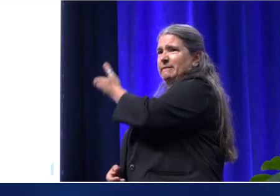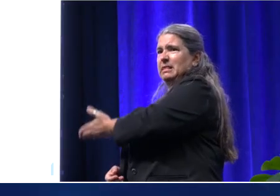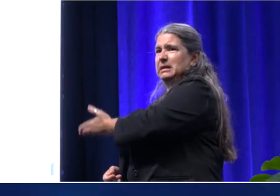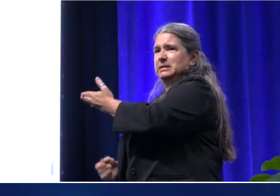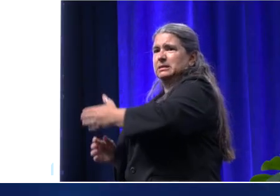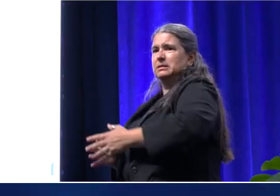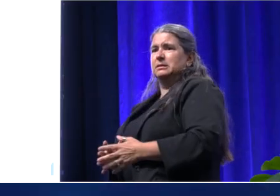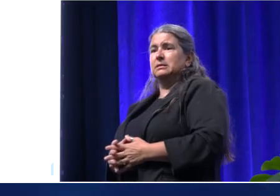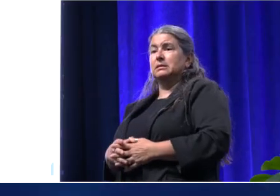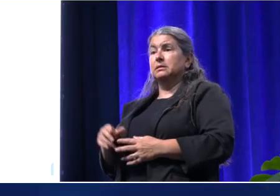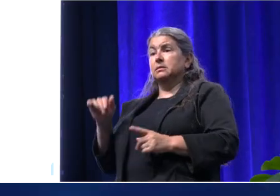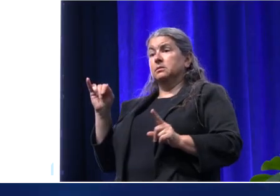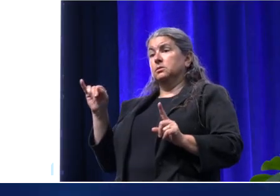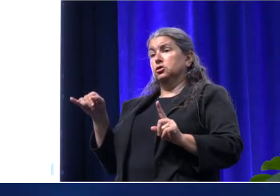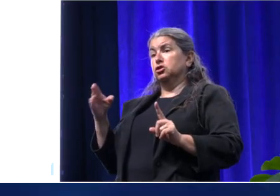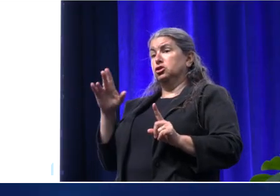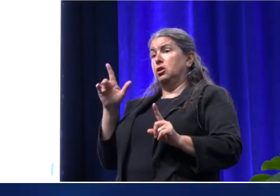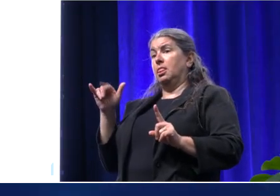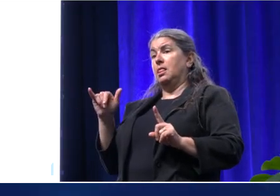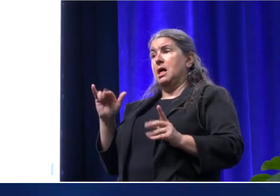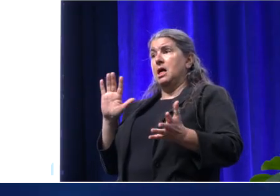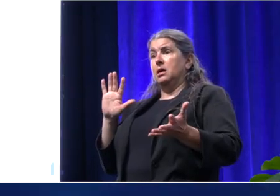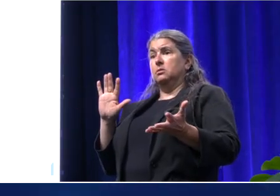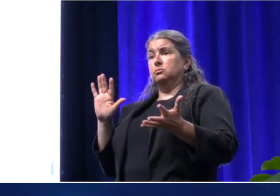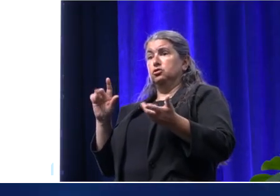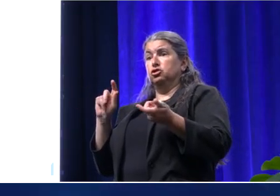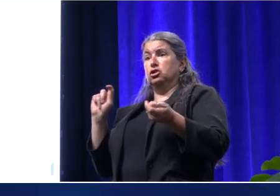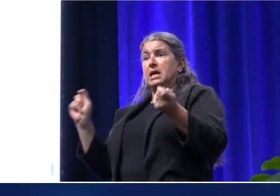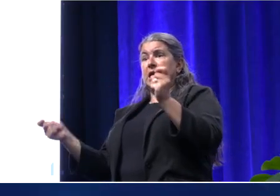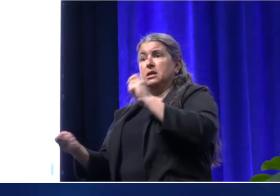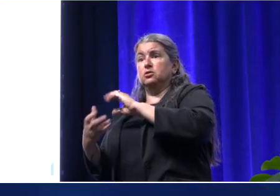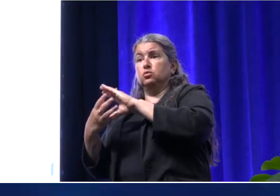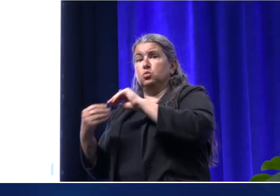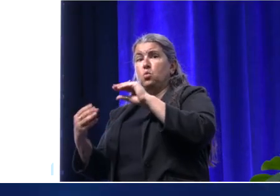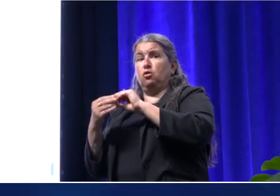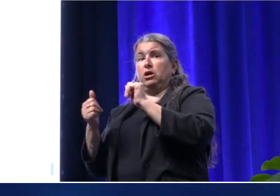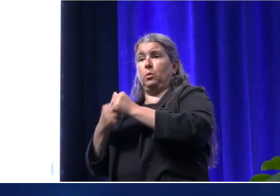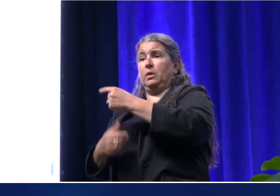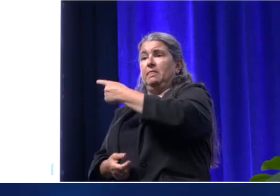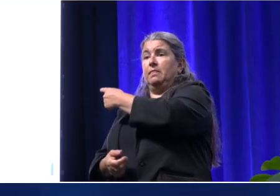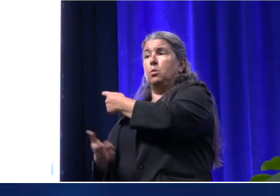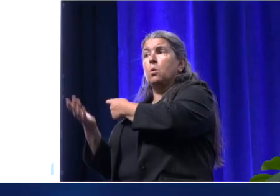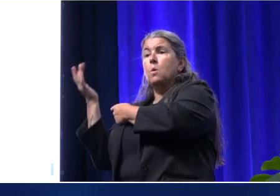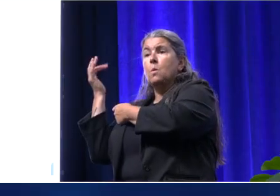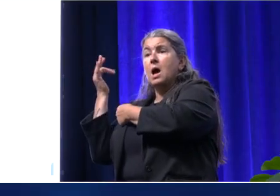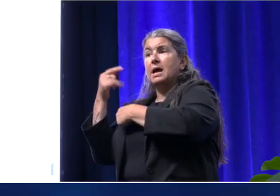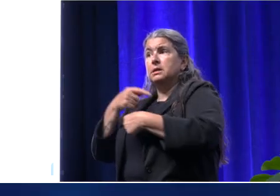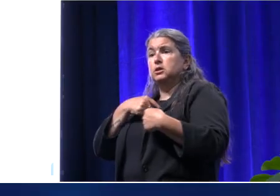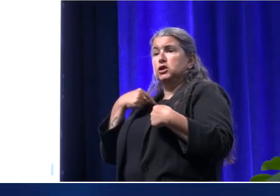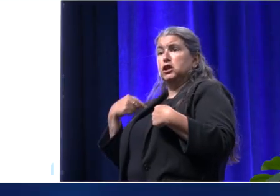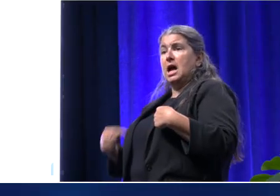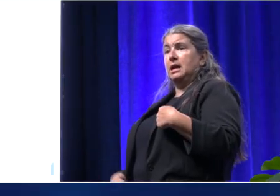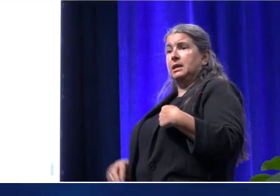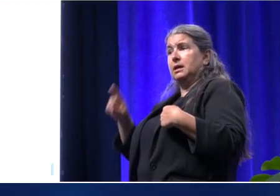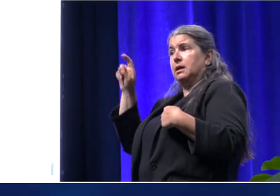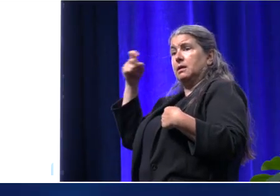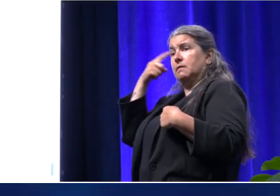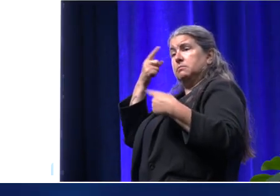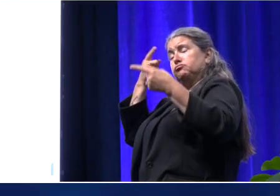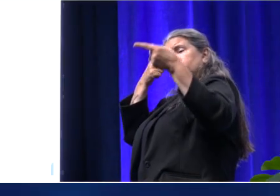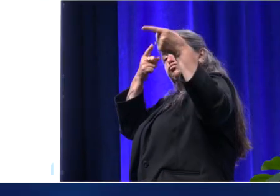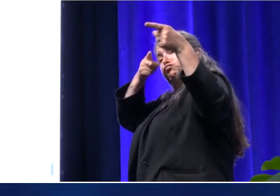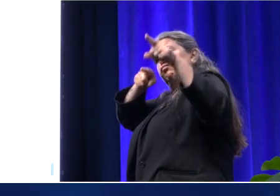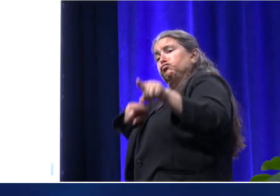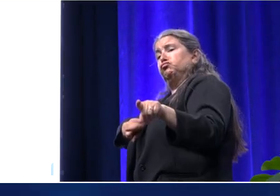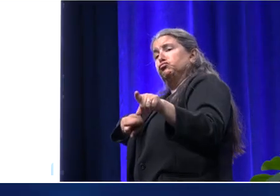this story with nitazines because of an agreement that the Chinese government made about a year ago that took